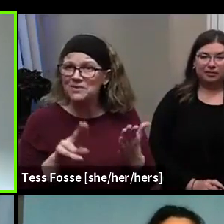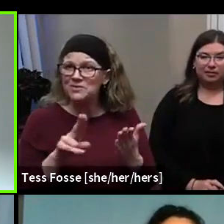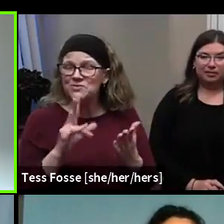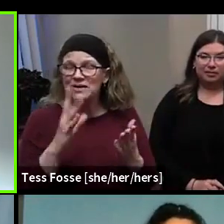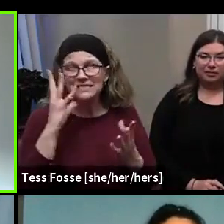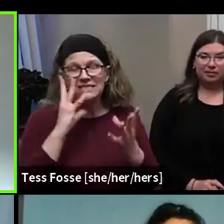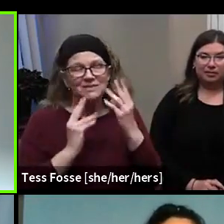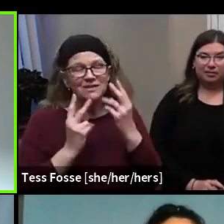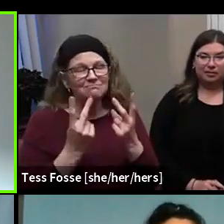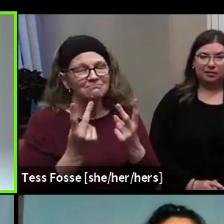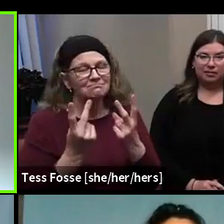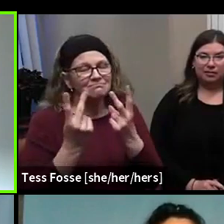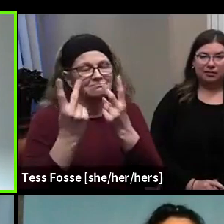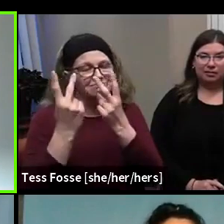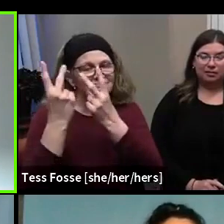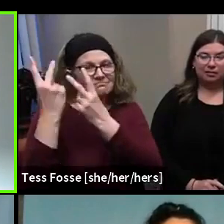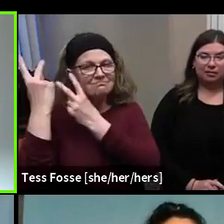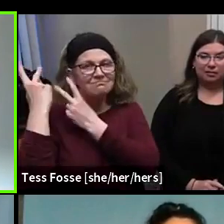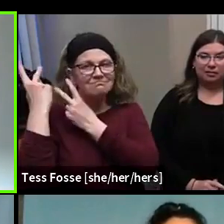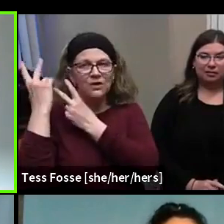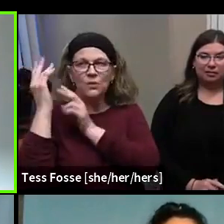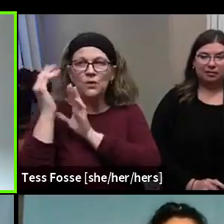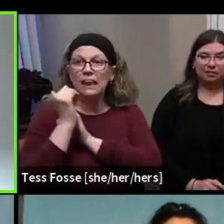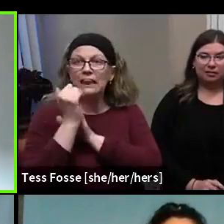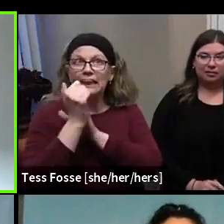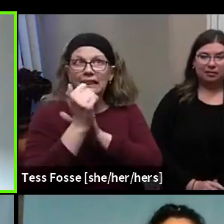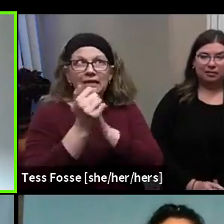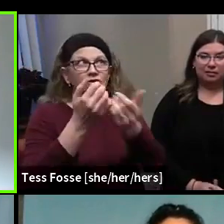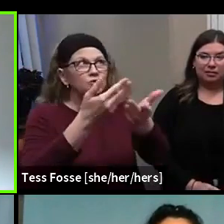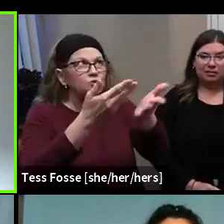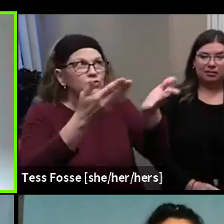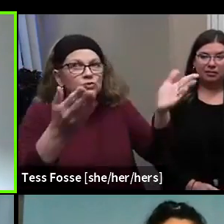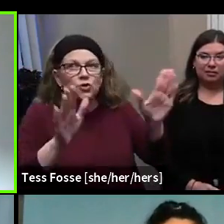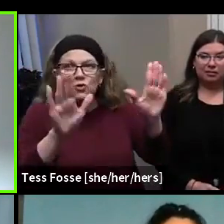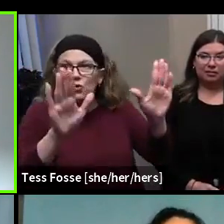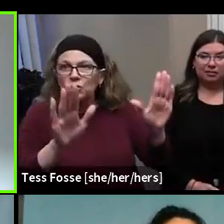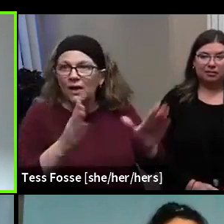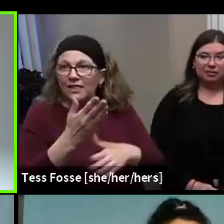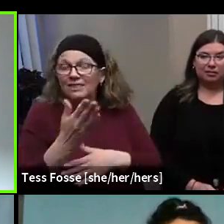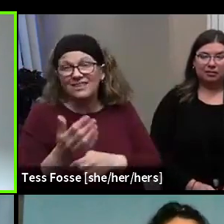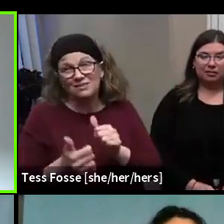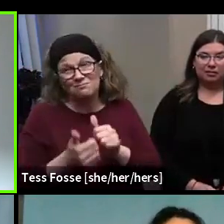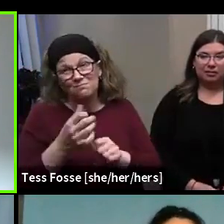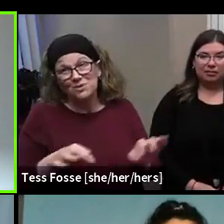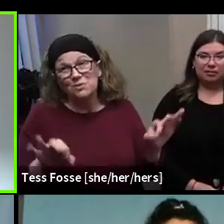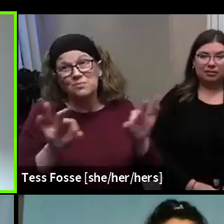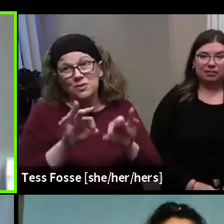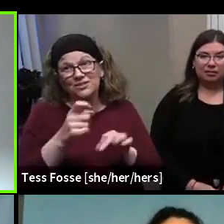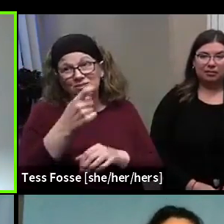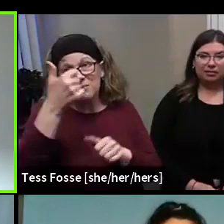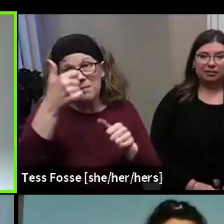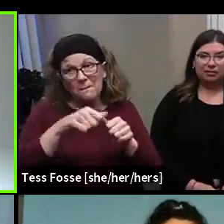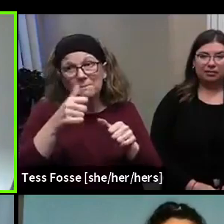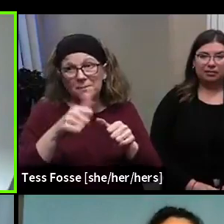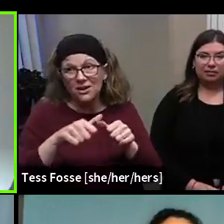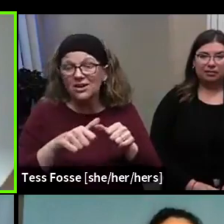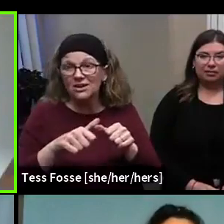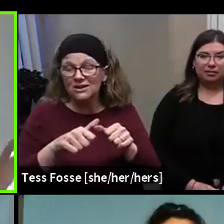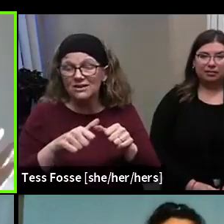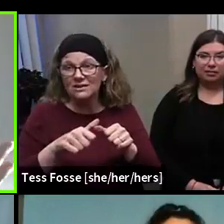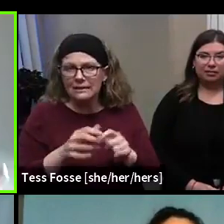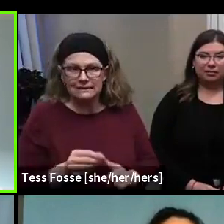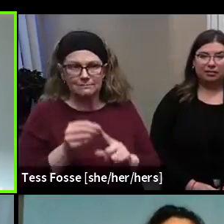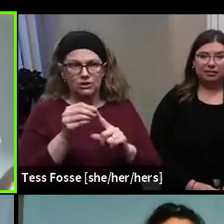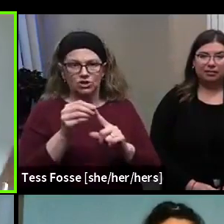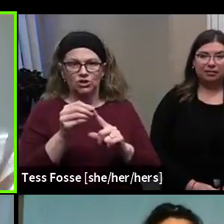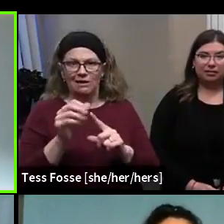so memorable, and it will lead to so many great things. So I think that's the most important thing to remember. And, especially